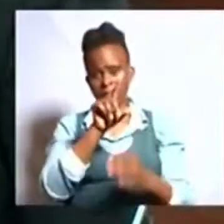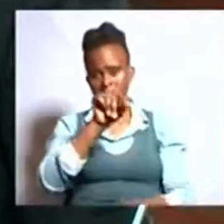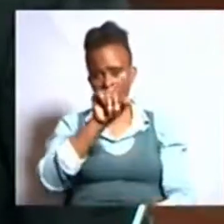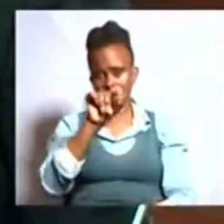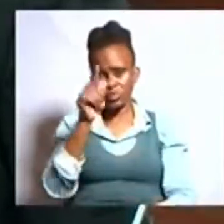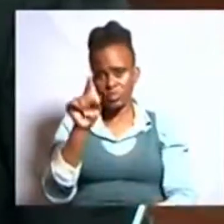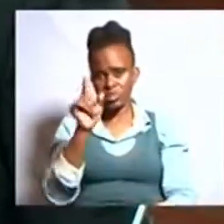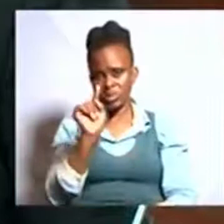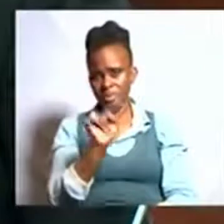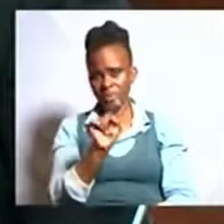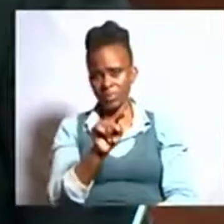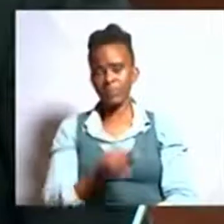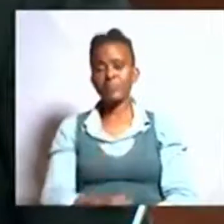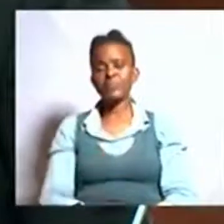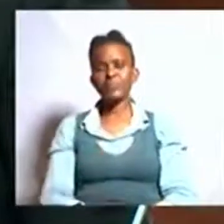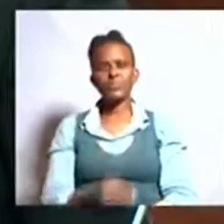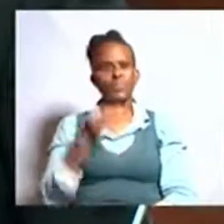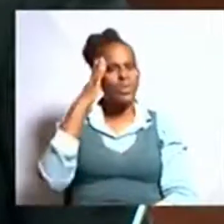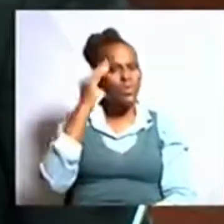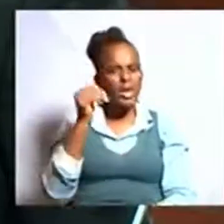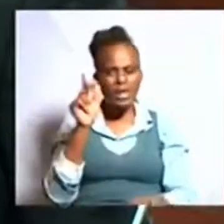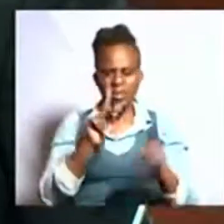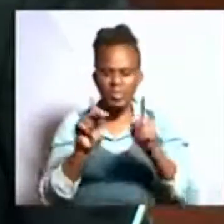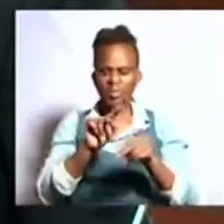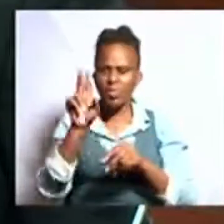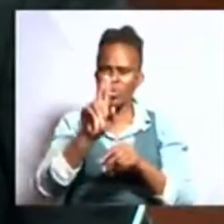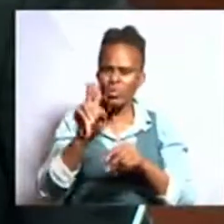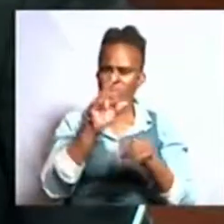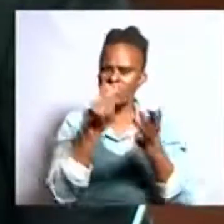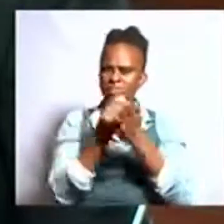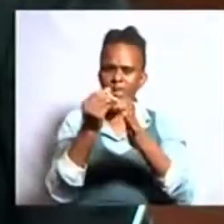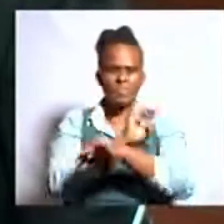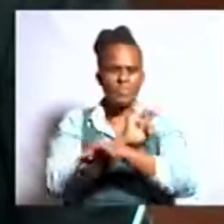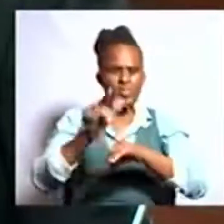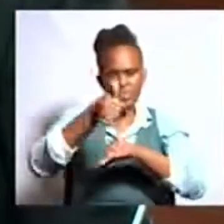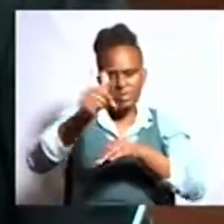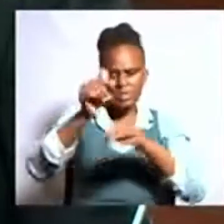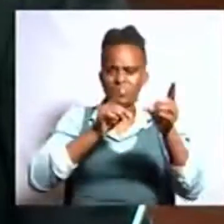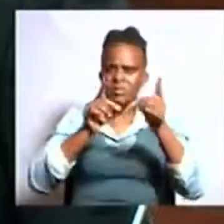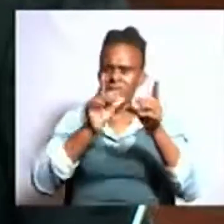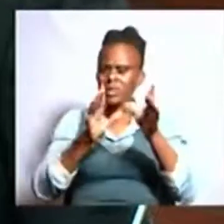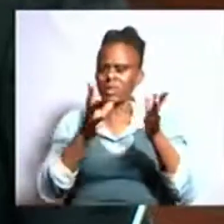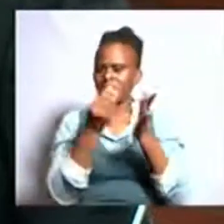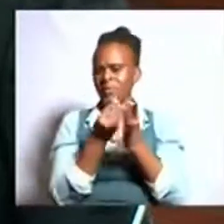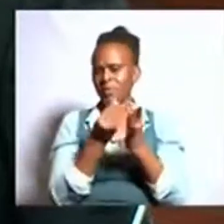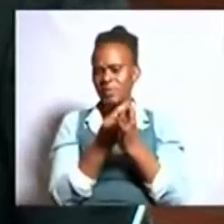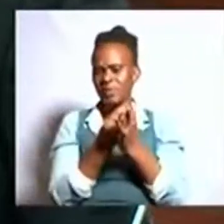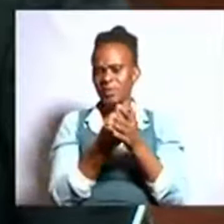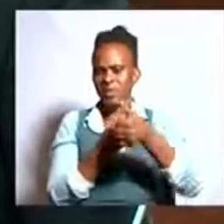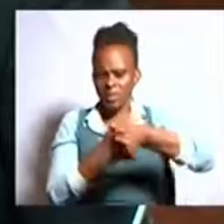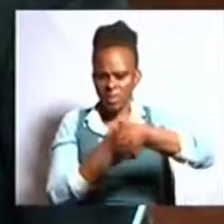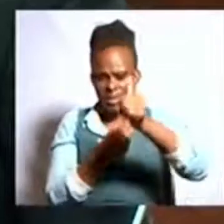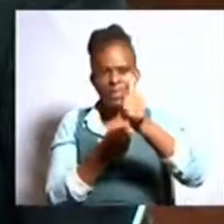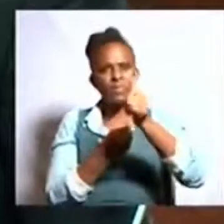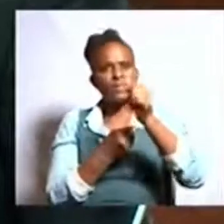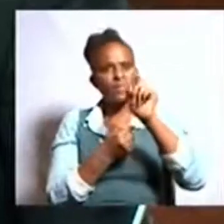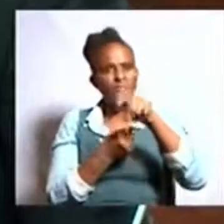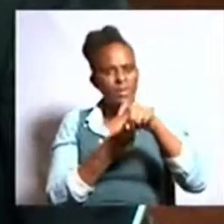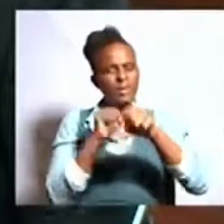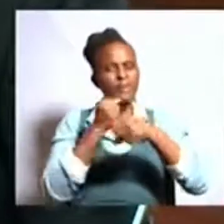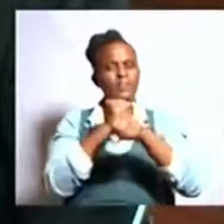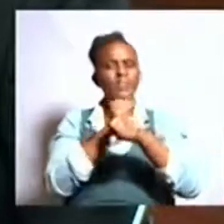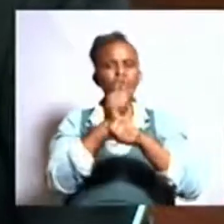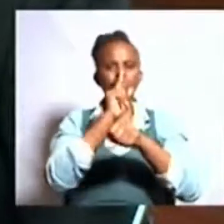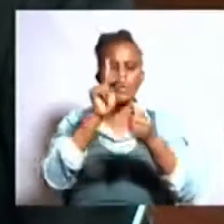2021. Why were people not spending the money? And you, as Director of Finance, you were supposed to make sure that